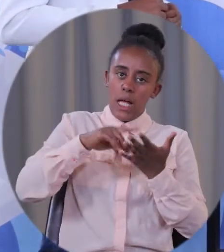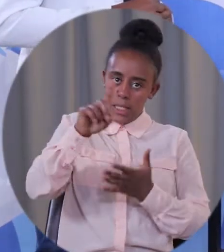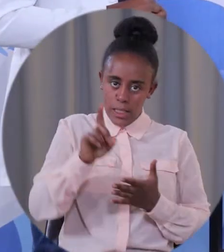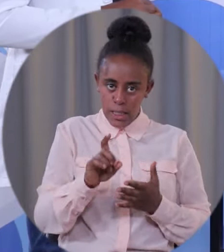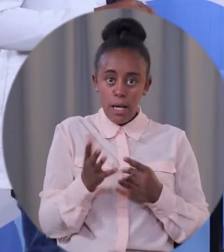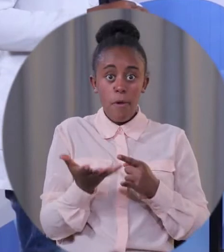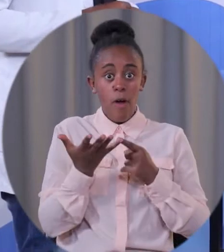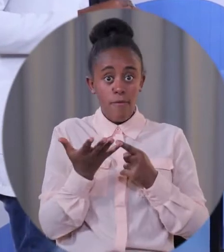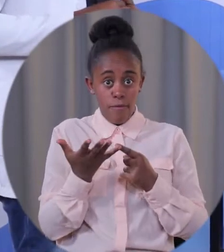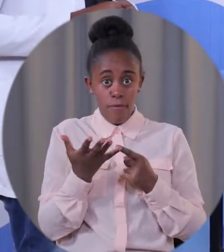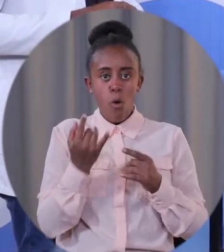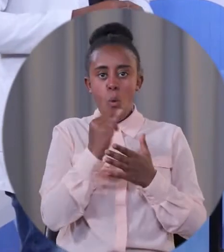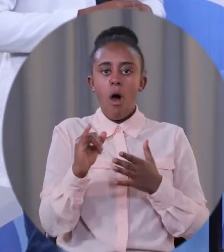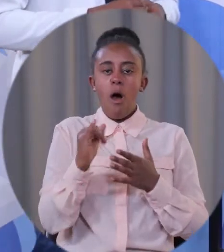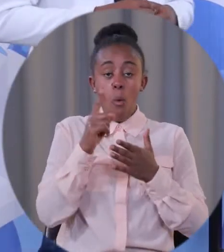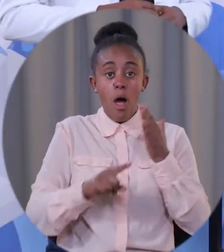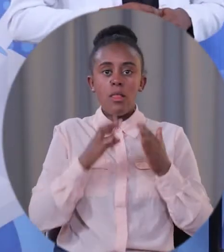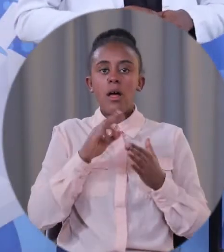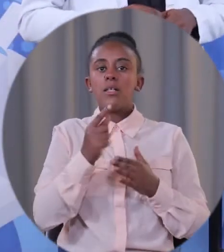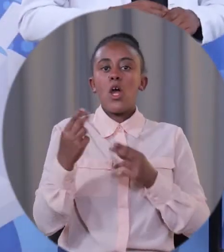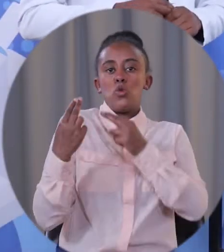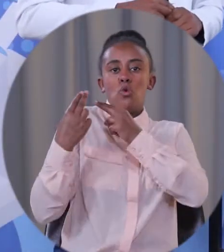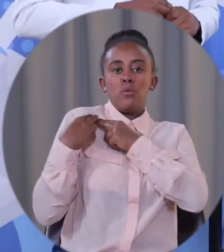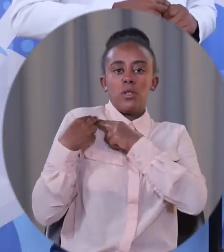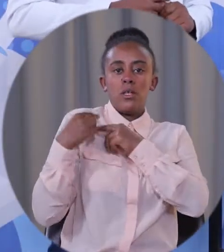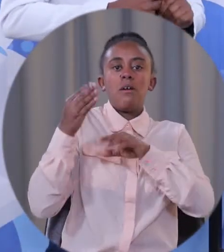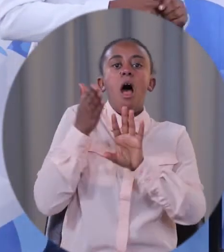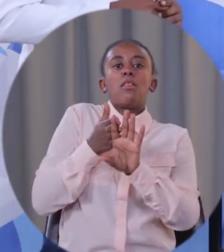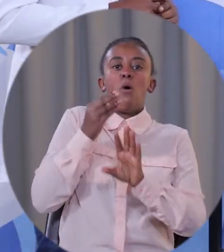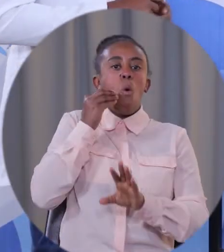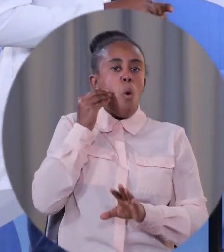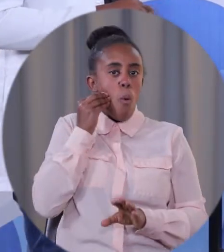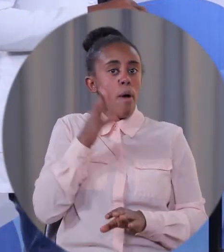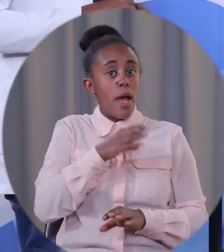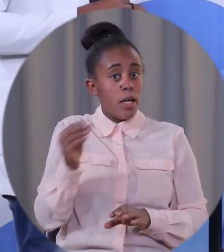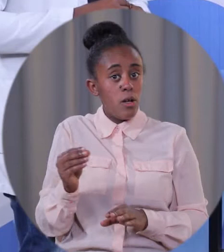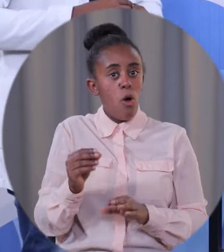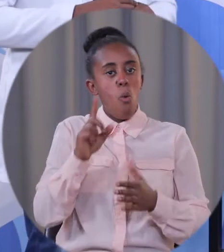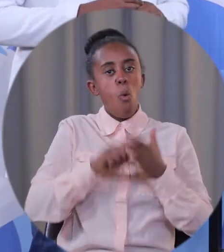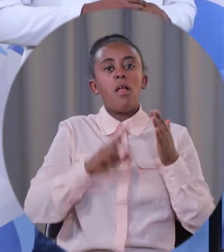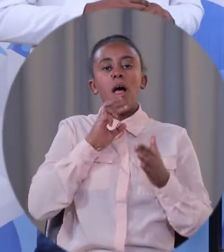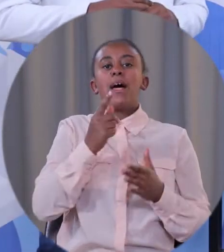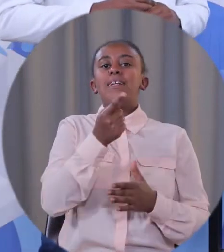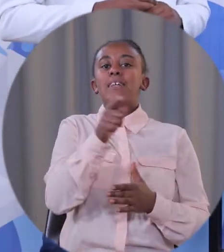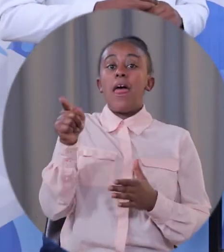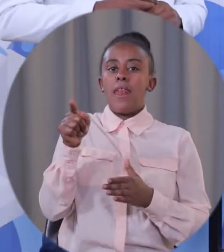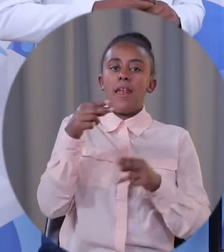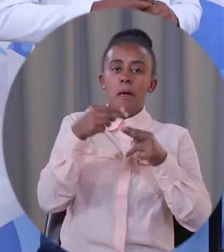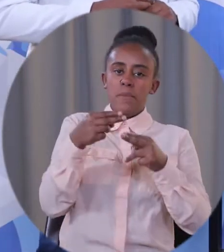Number 5, what are their responsibilities at home? And last, what are their names?